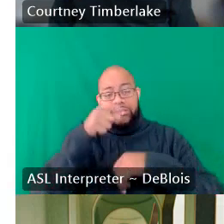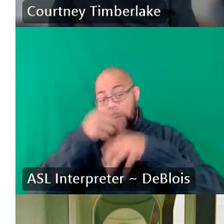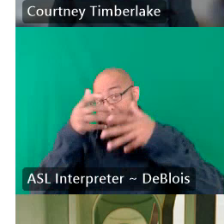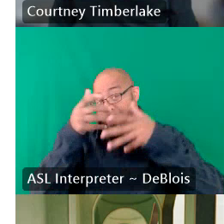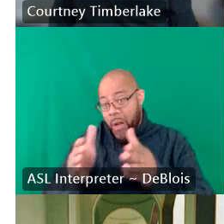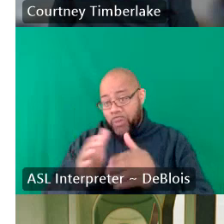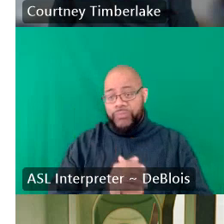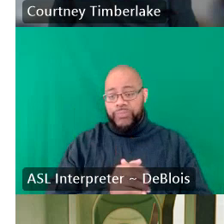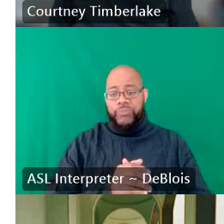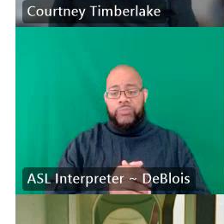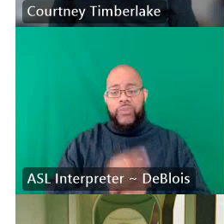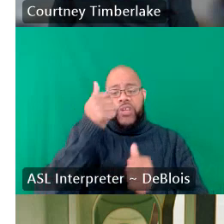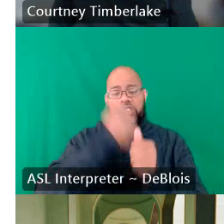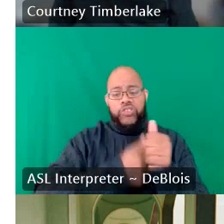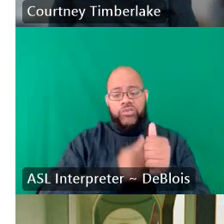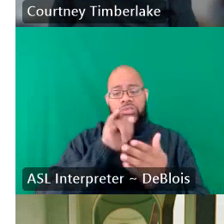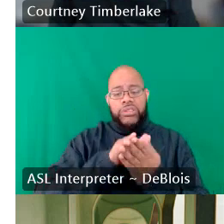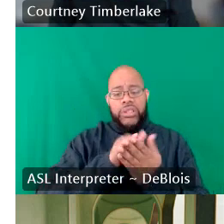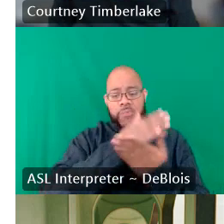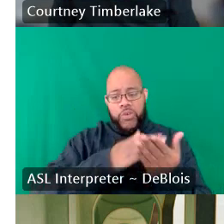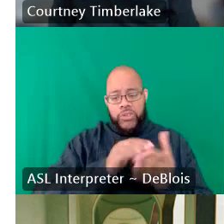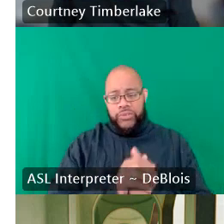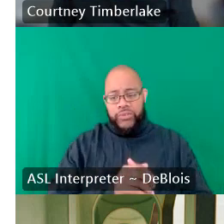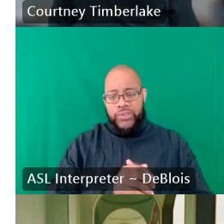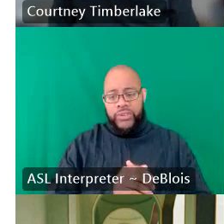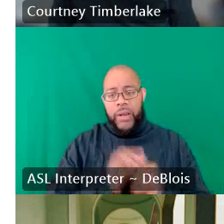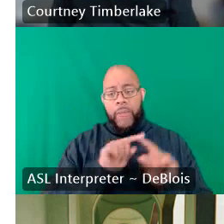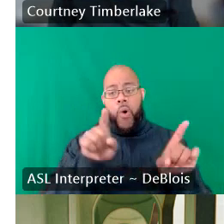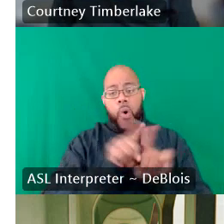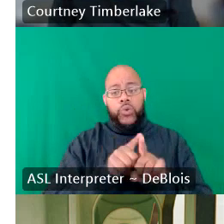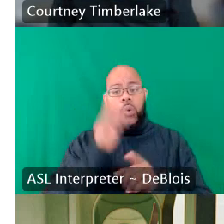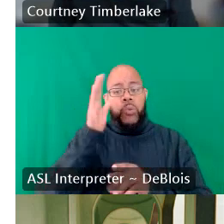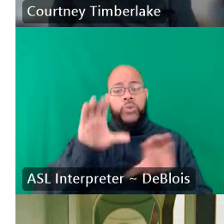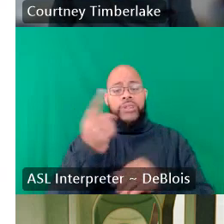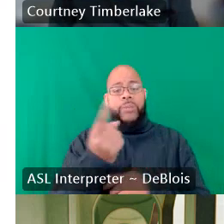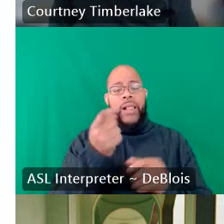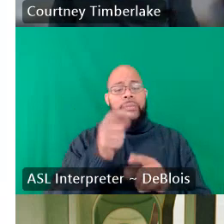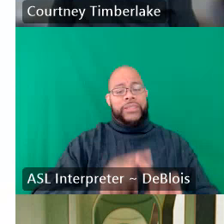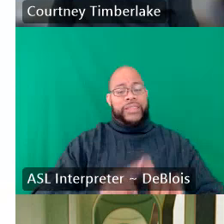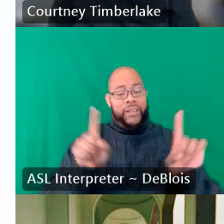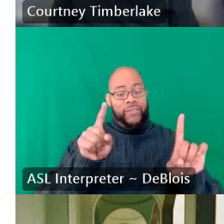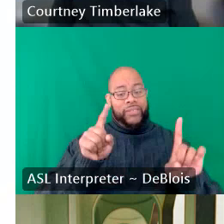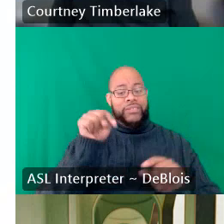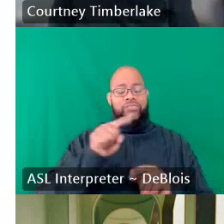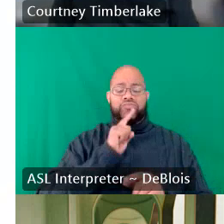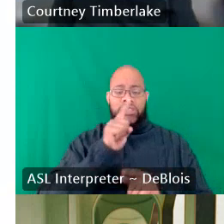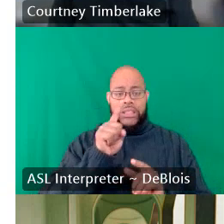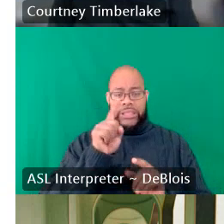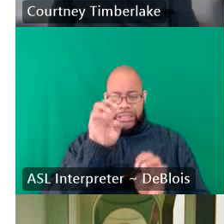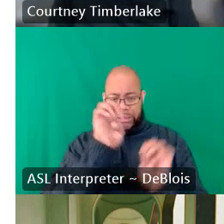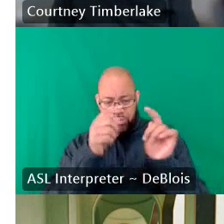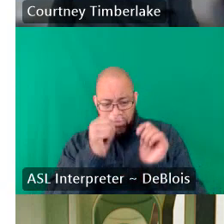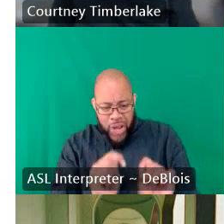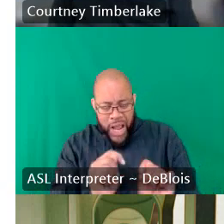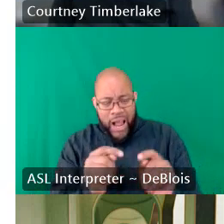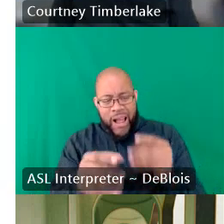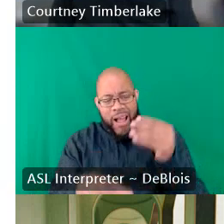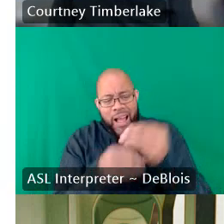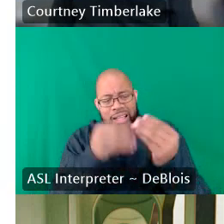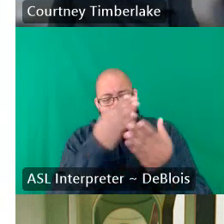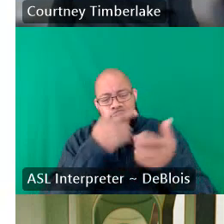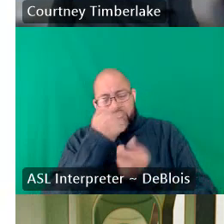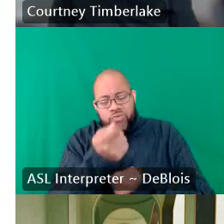permitting, for each of these parts. But we're also going to do something a little different. This is an experiment to try to add some